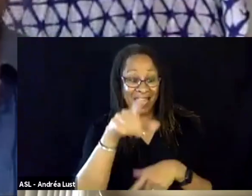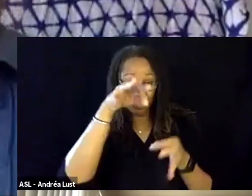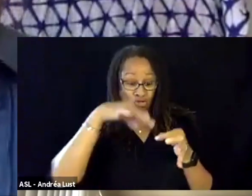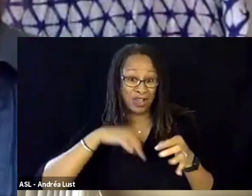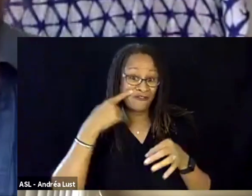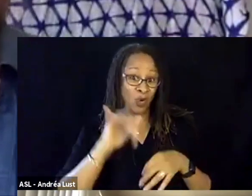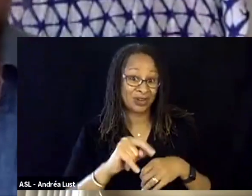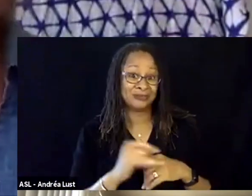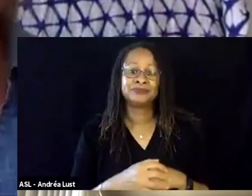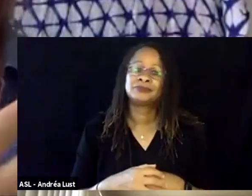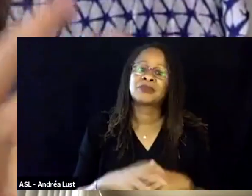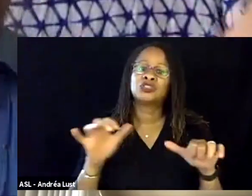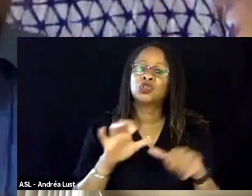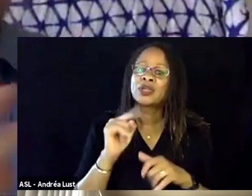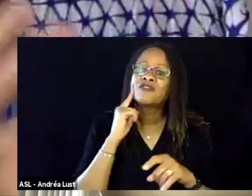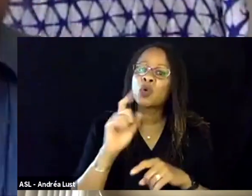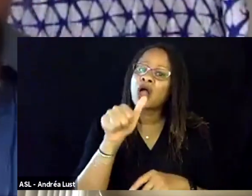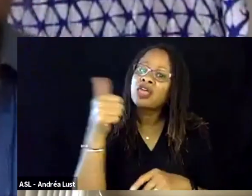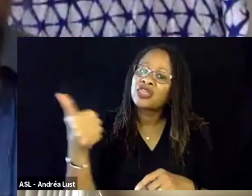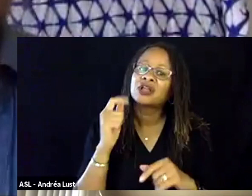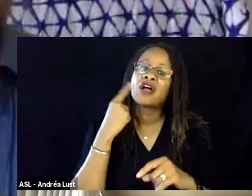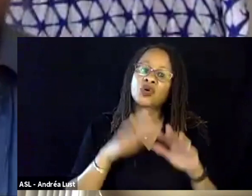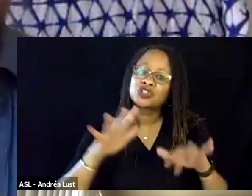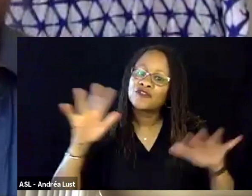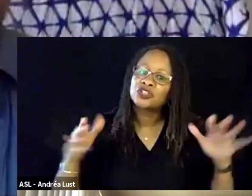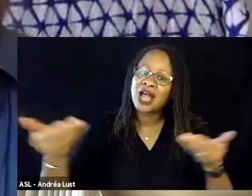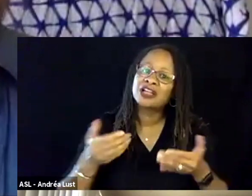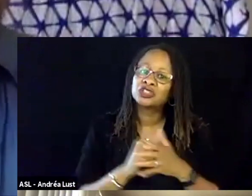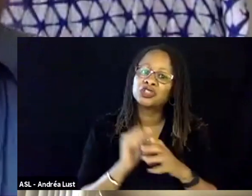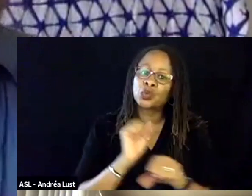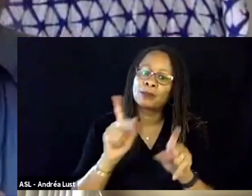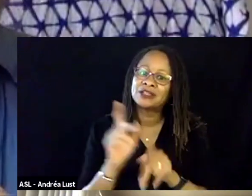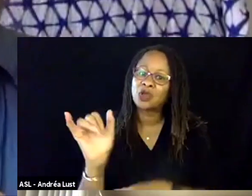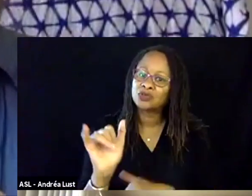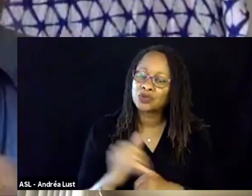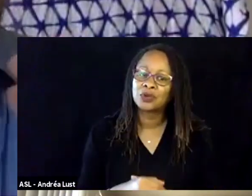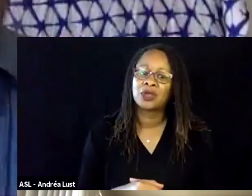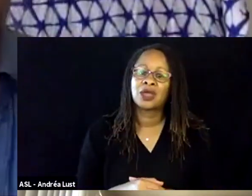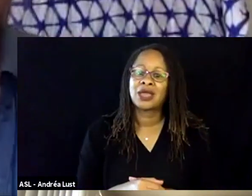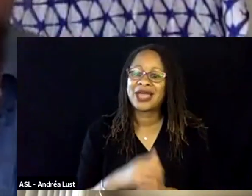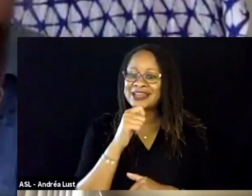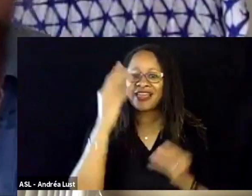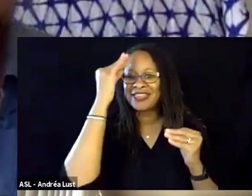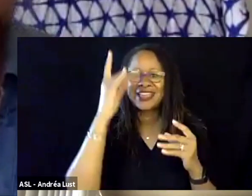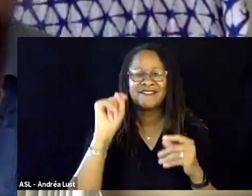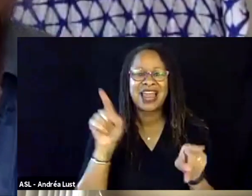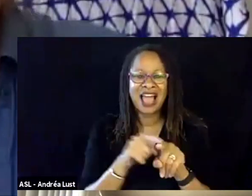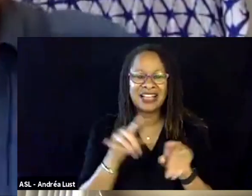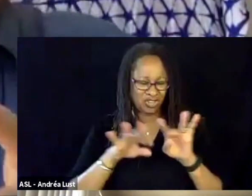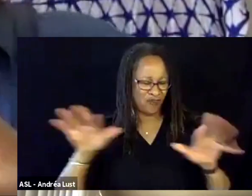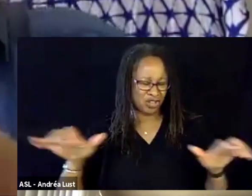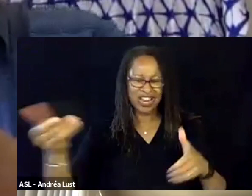this for diversity hires in your workplace too, right? And not even thinking of them as diversity hires. They are